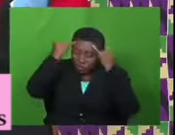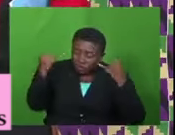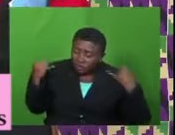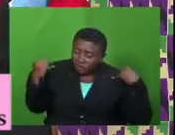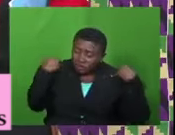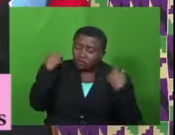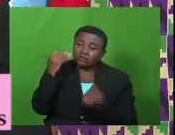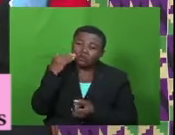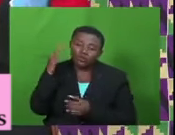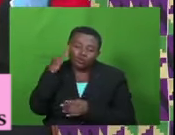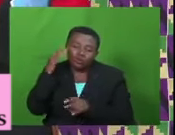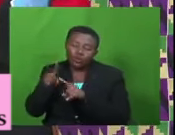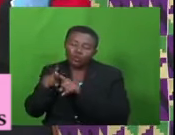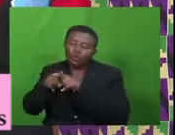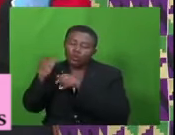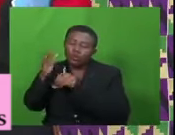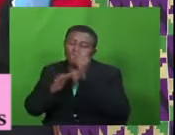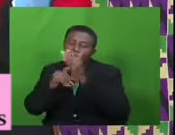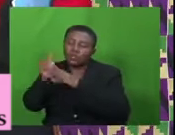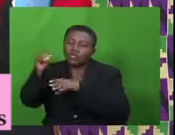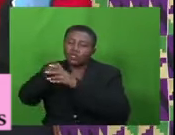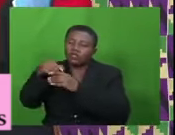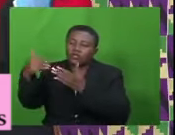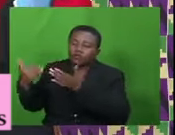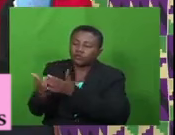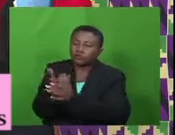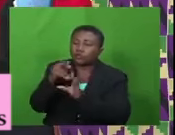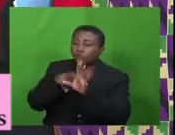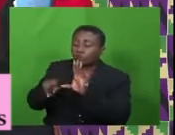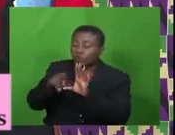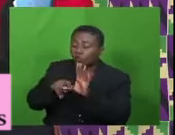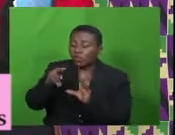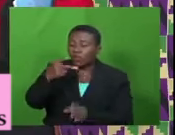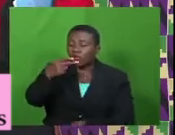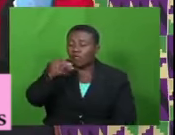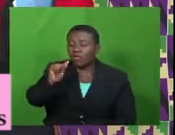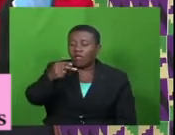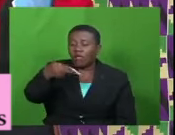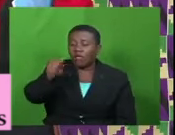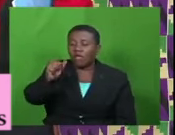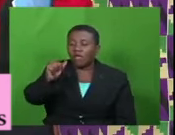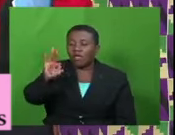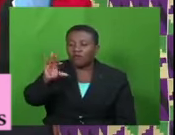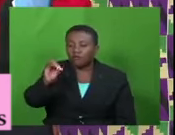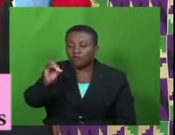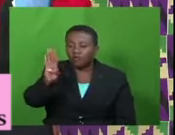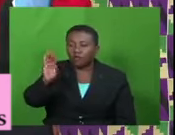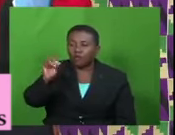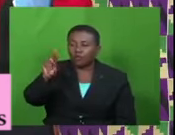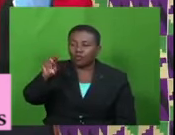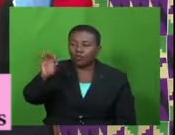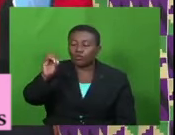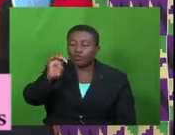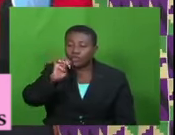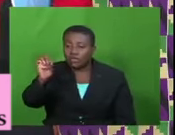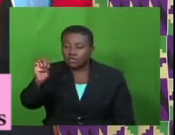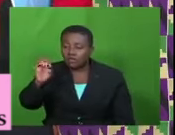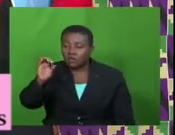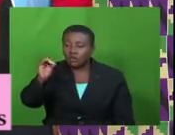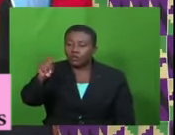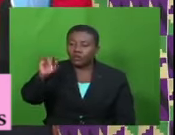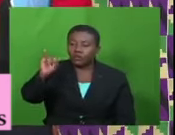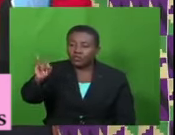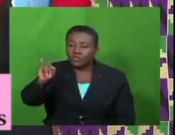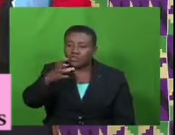being constructed in the new regions, i.e. Ahafo, Bono East, Northeast, Oti, Savannah,